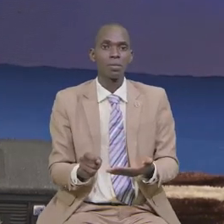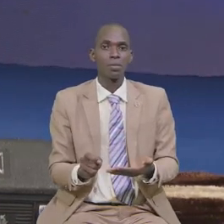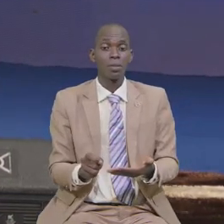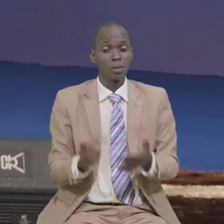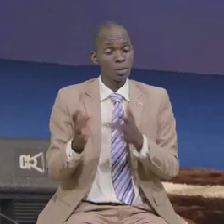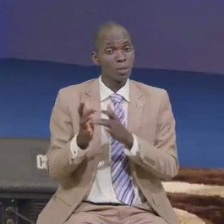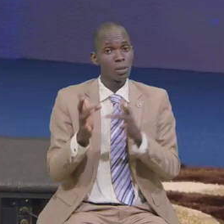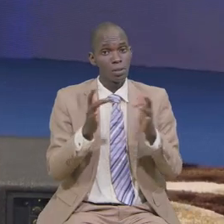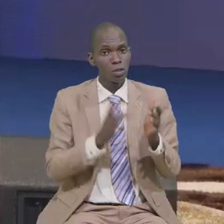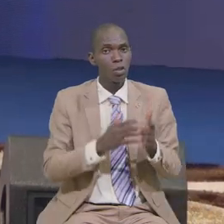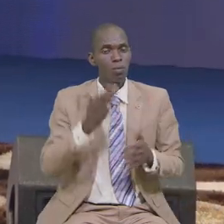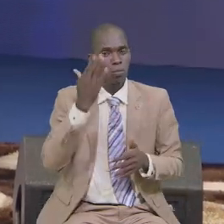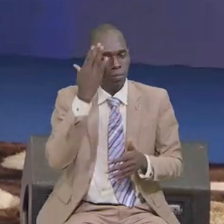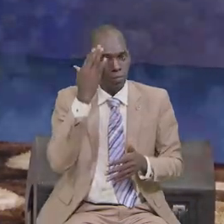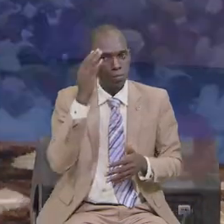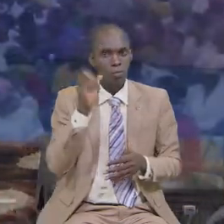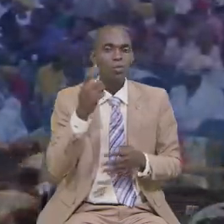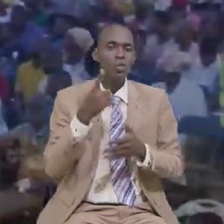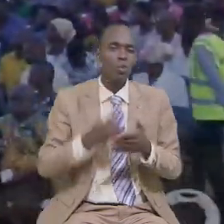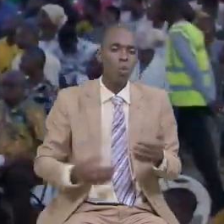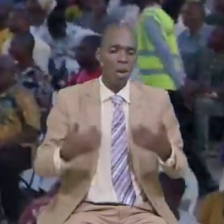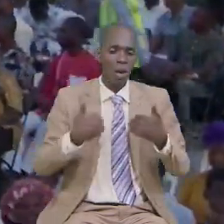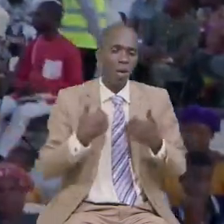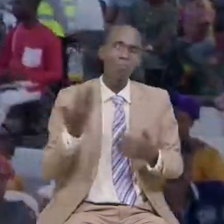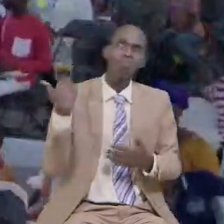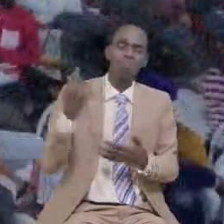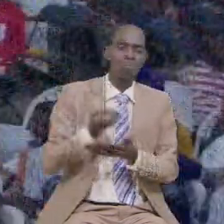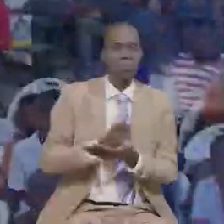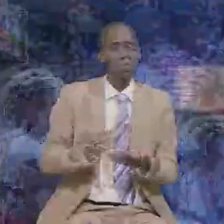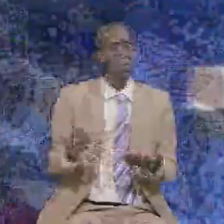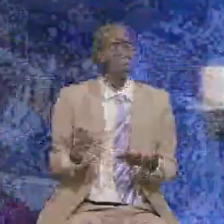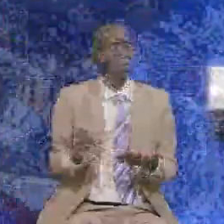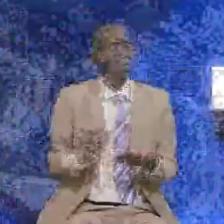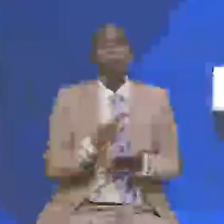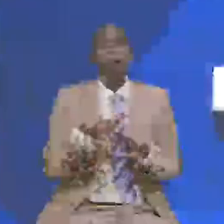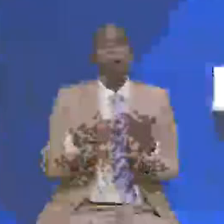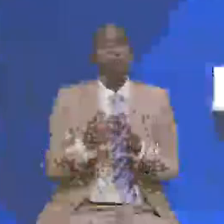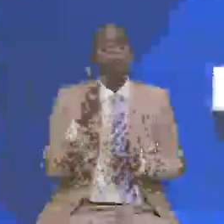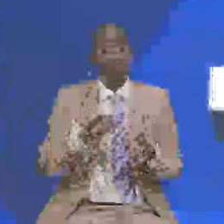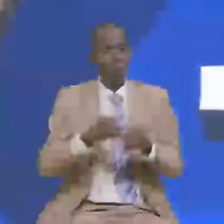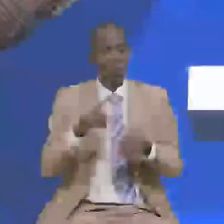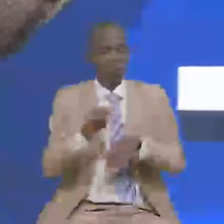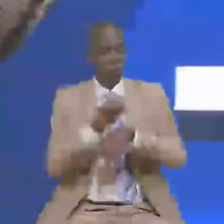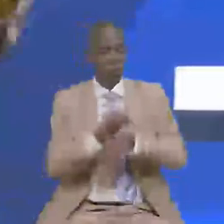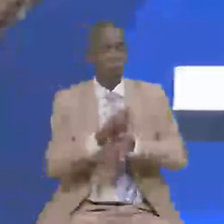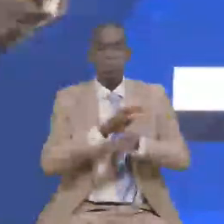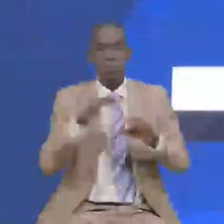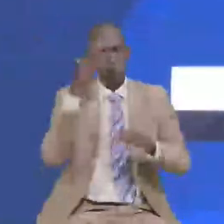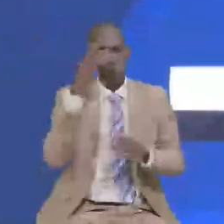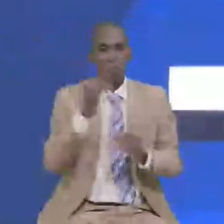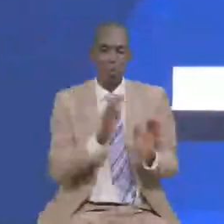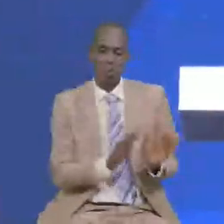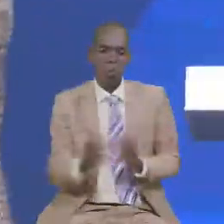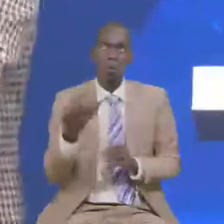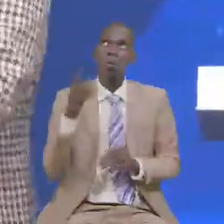Jesus knows what has been written. All those people in the temple, they didn't know the plan of God, the purpose